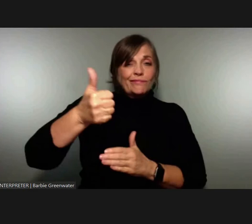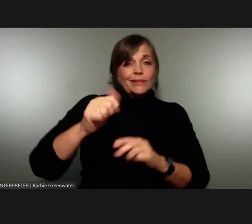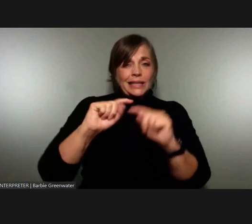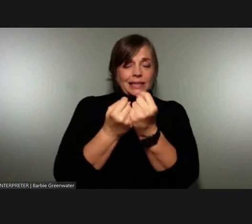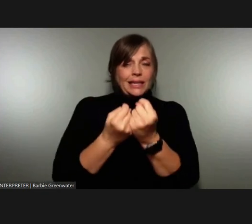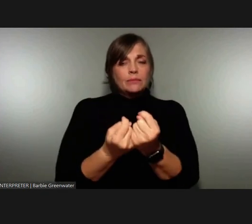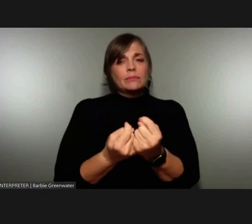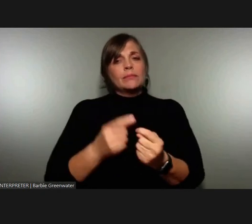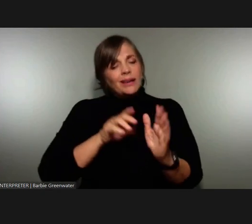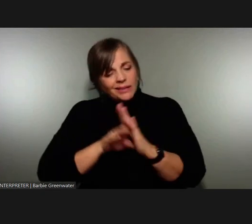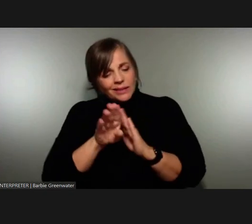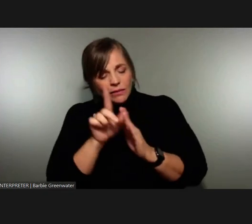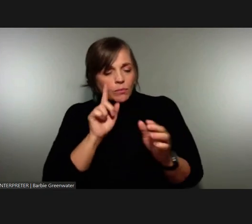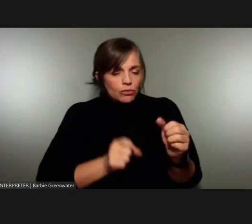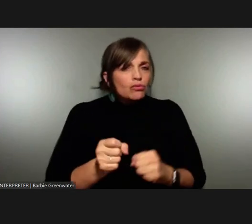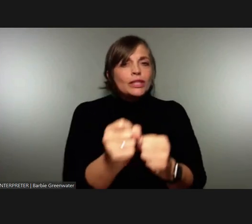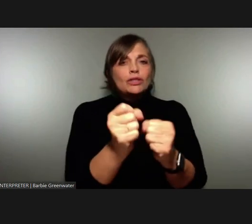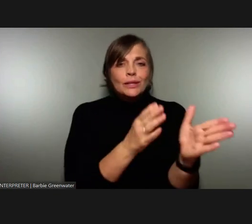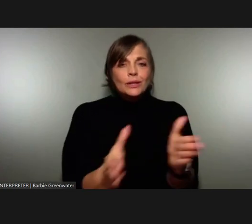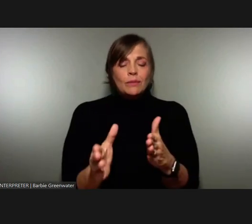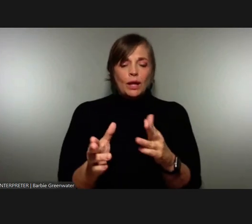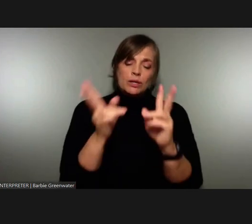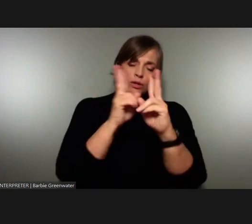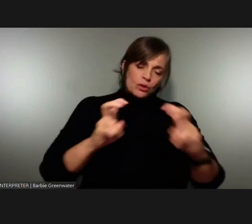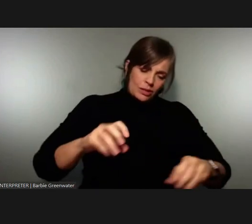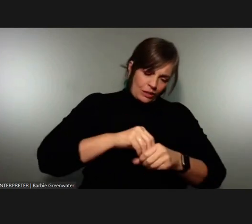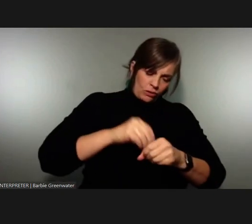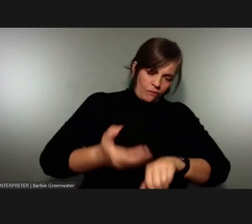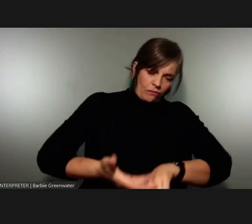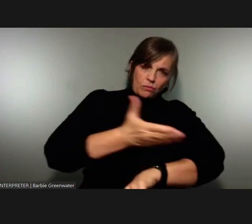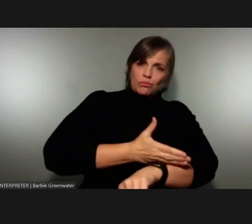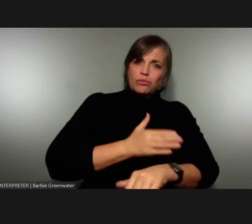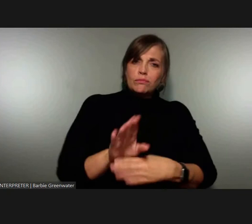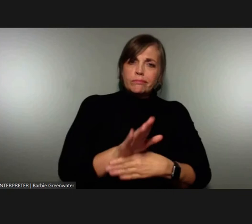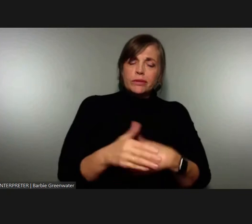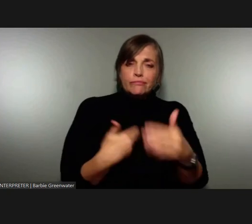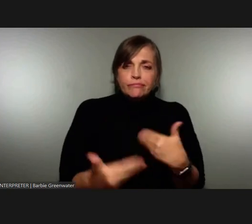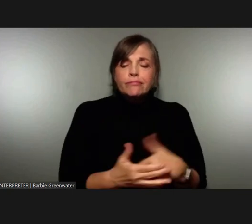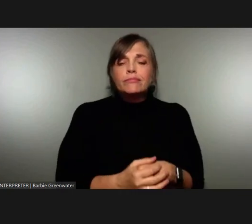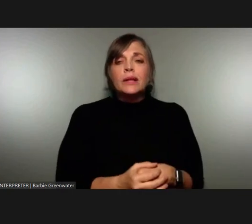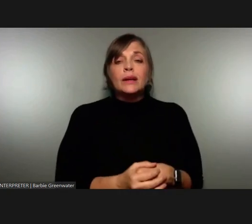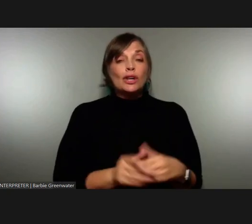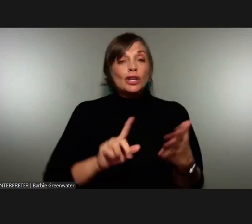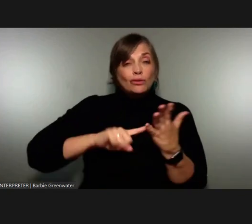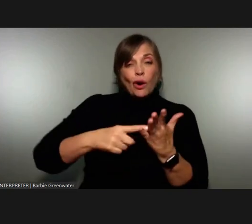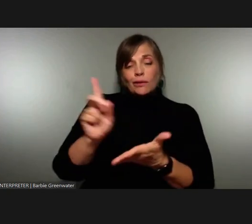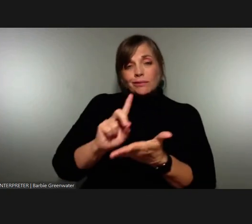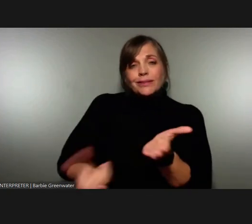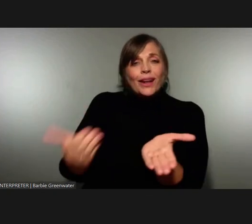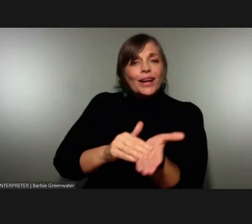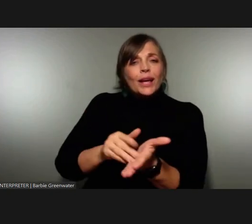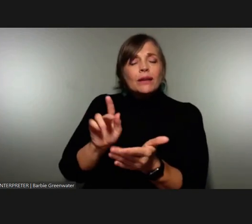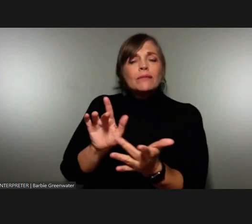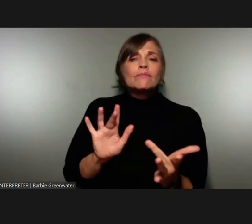look internally to find business process improvements, begin the system redesign public outreach process, create